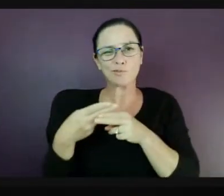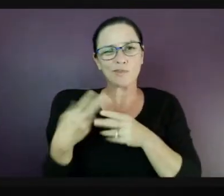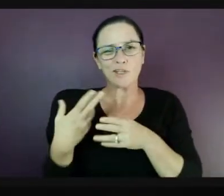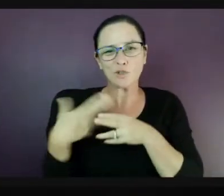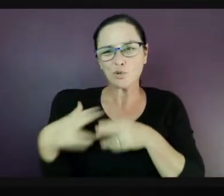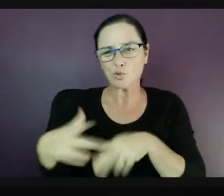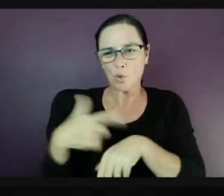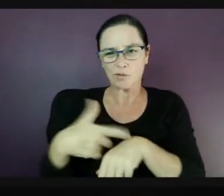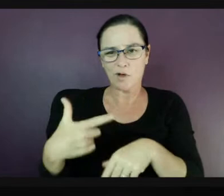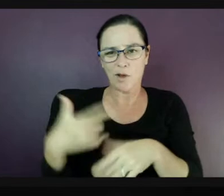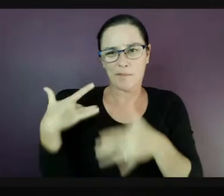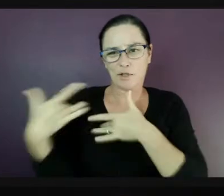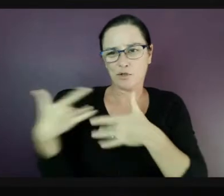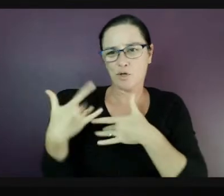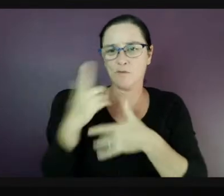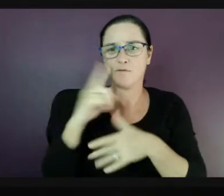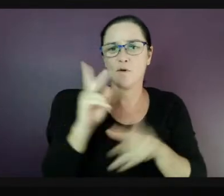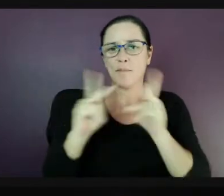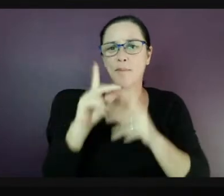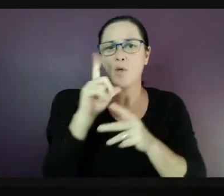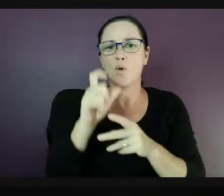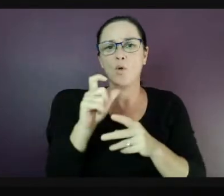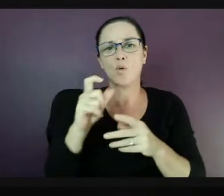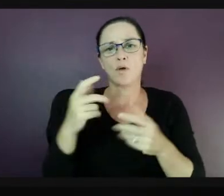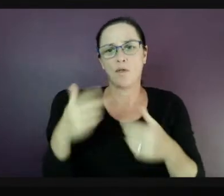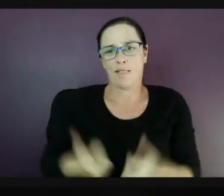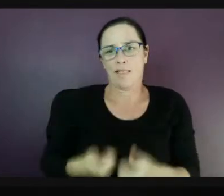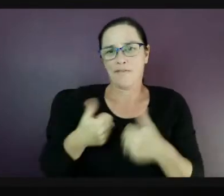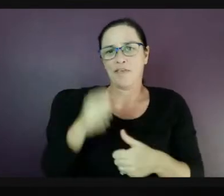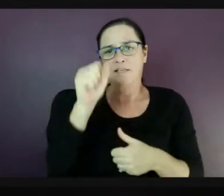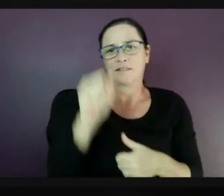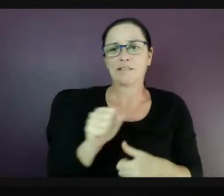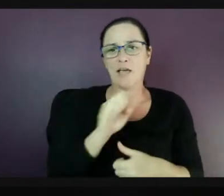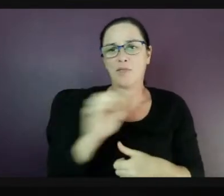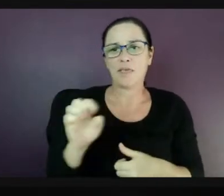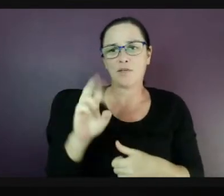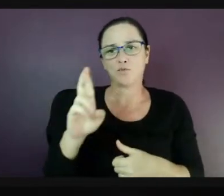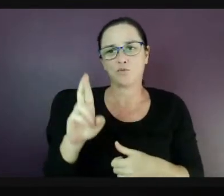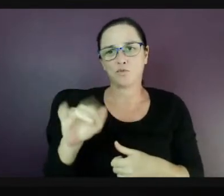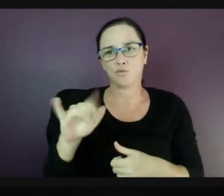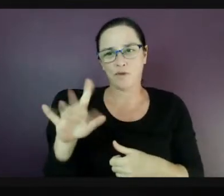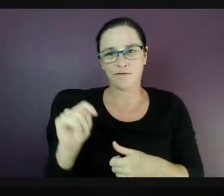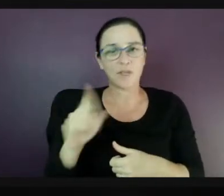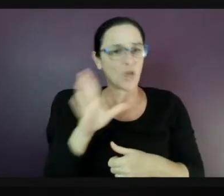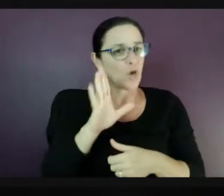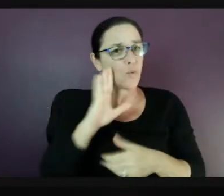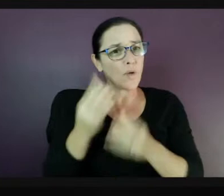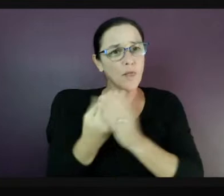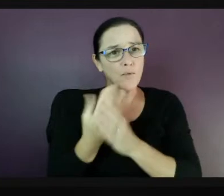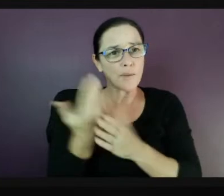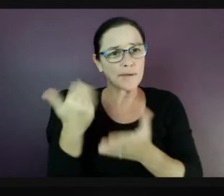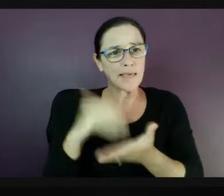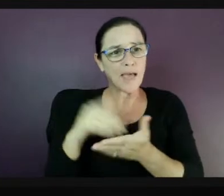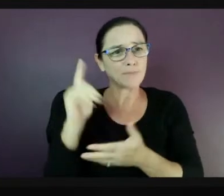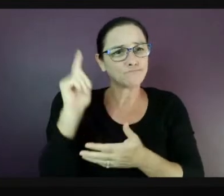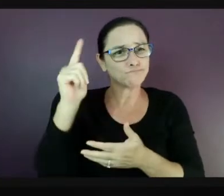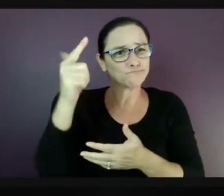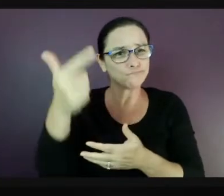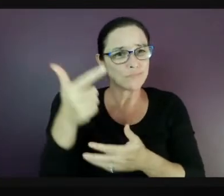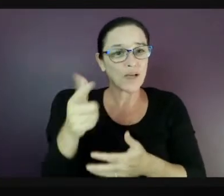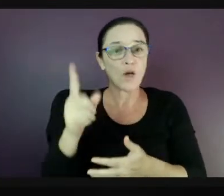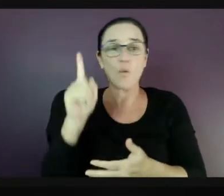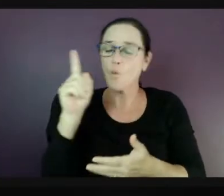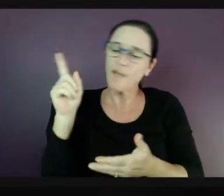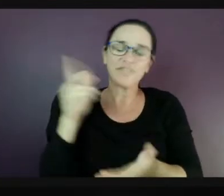happening for people living in the southeast rift. Right, the southeast rift, of course, is a rift. It will erupt again someday for sure, guaranteed, 1,000%